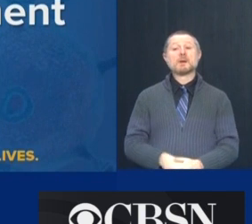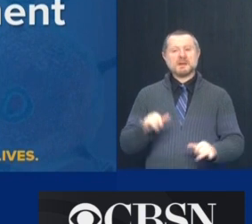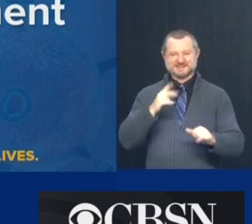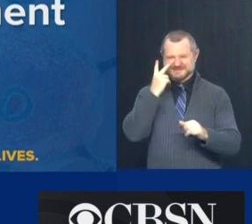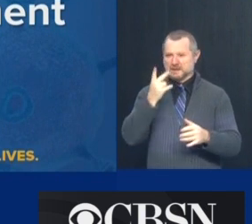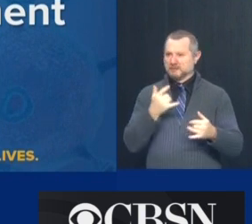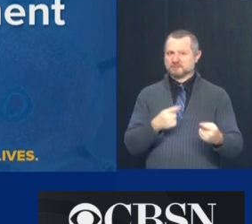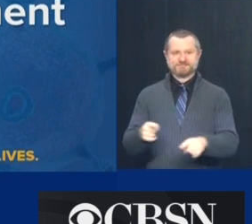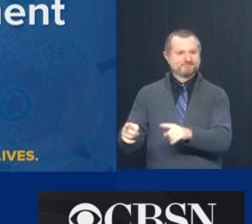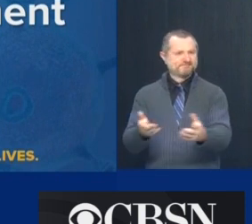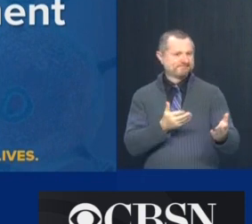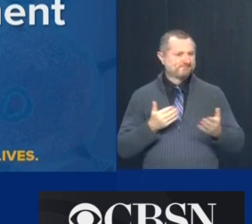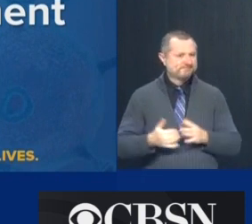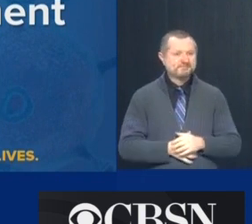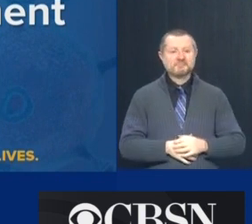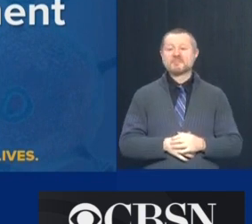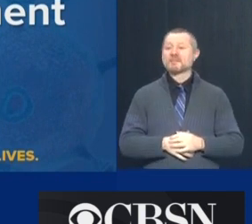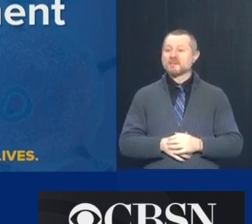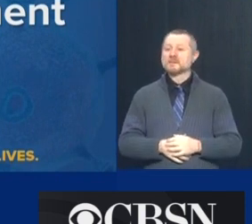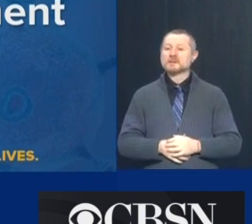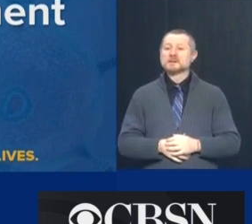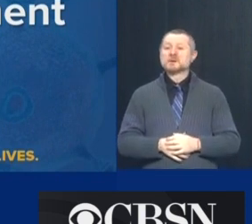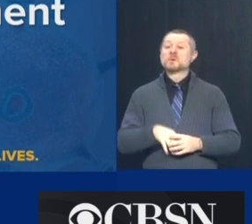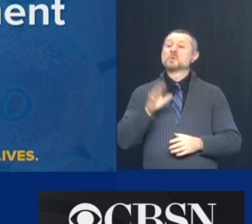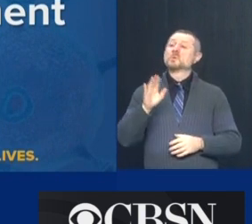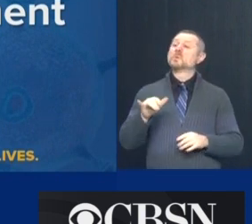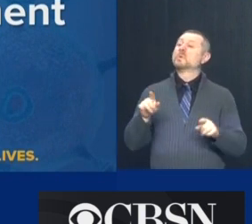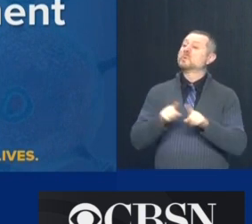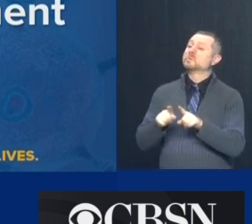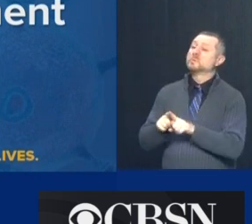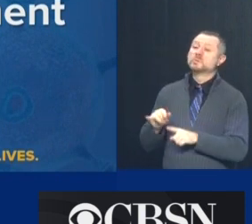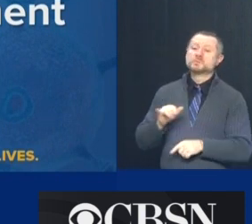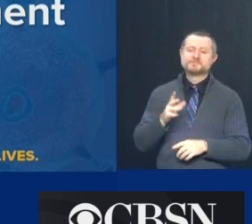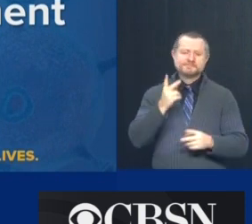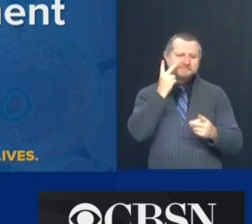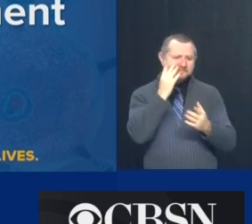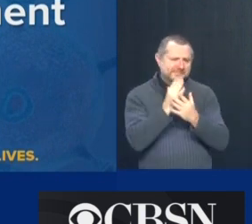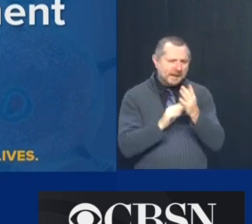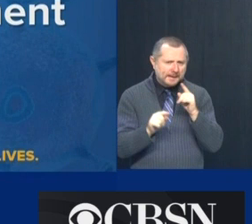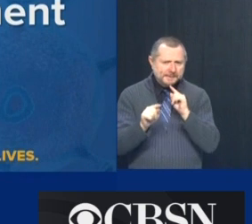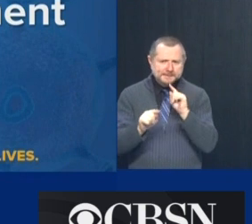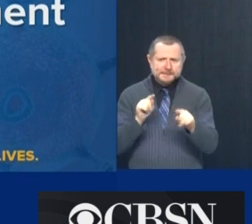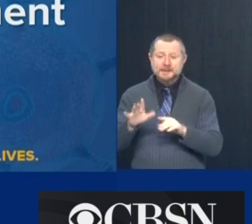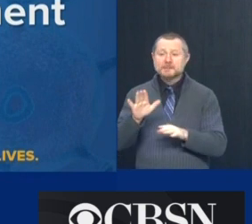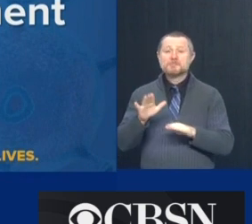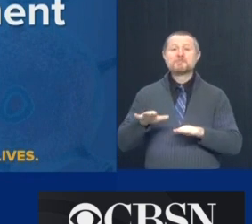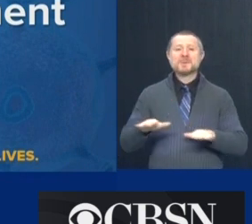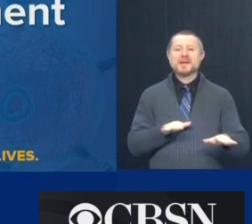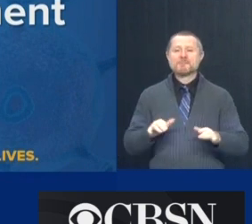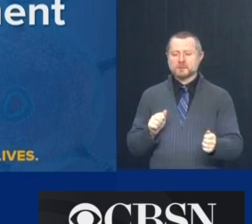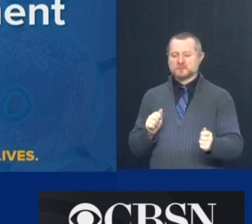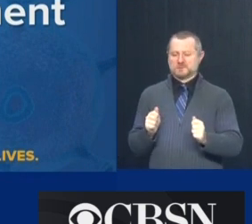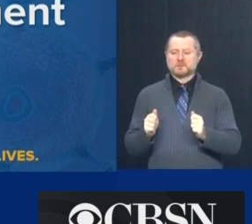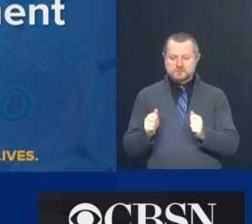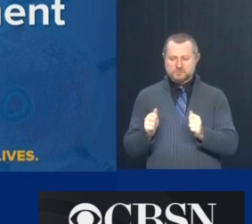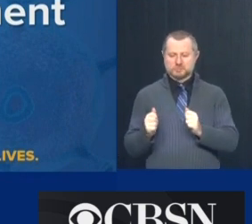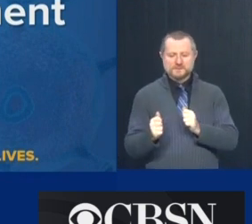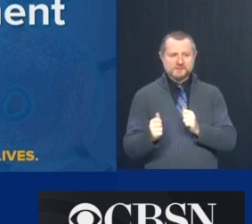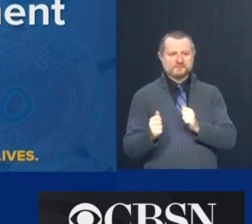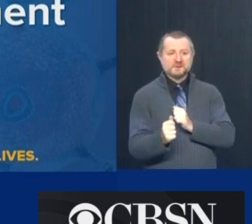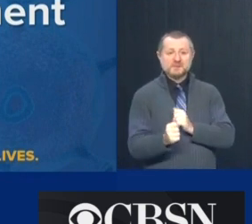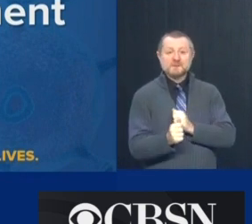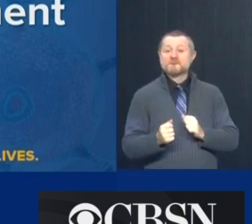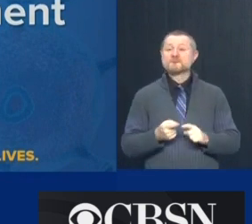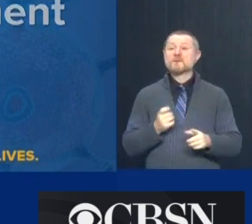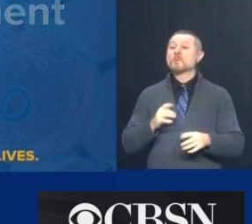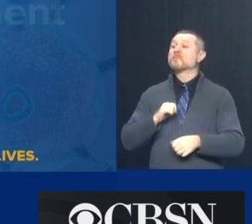season. We've also seen behavioral shifts by the policies that we